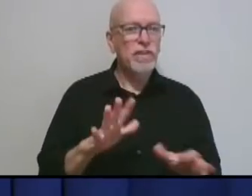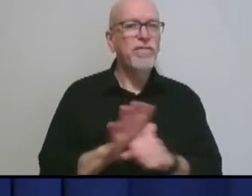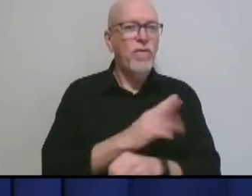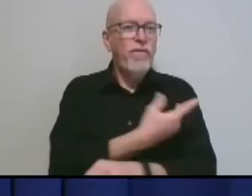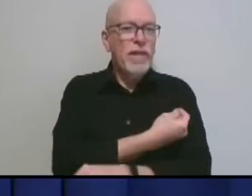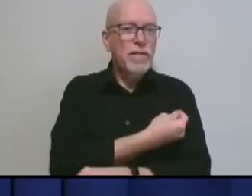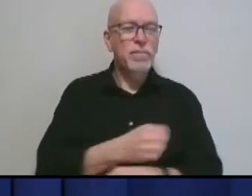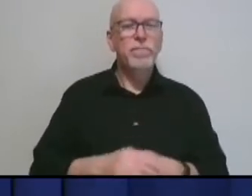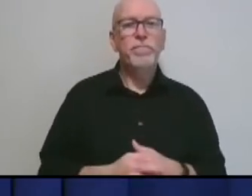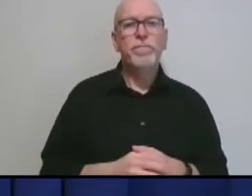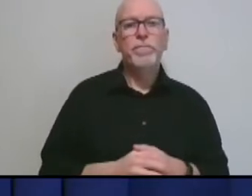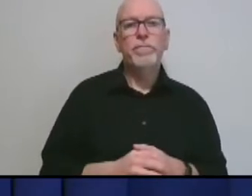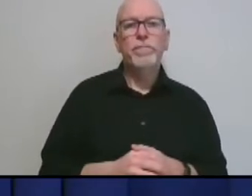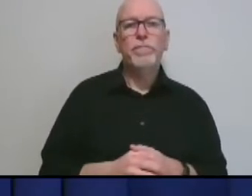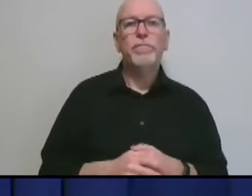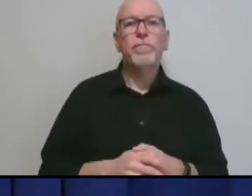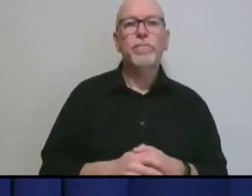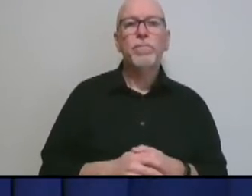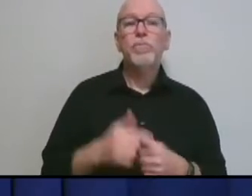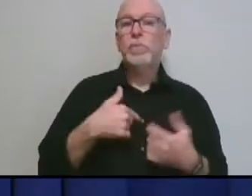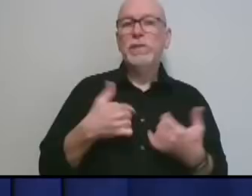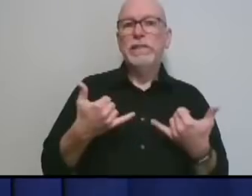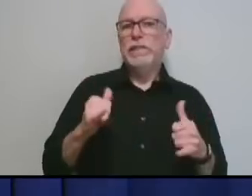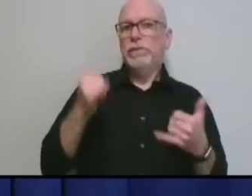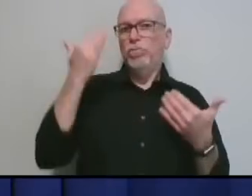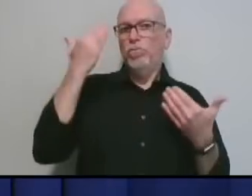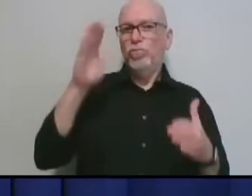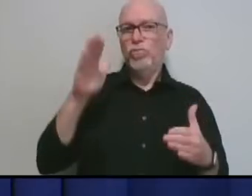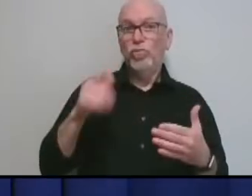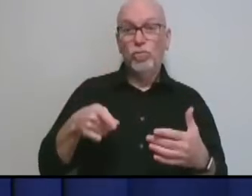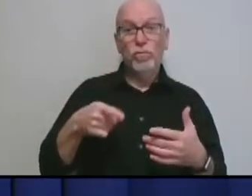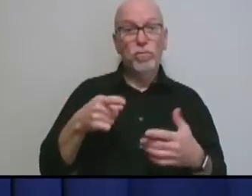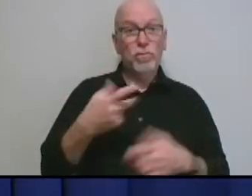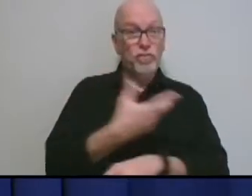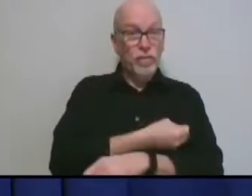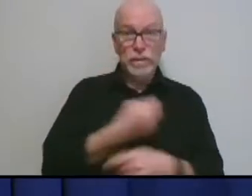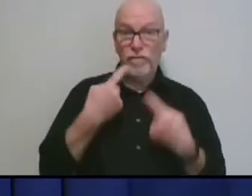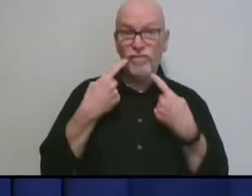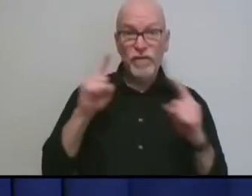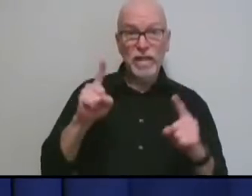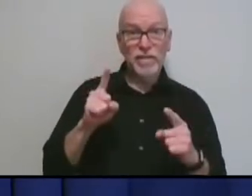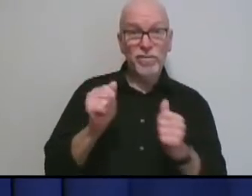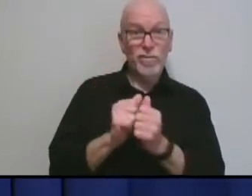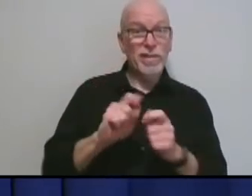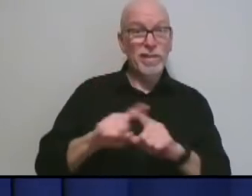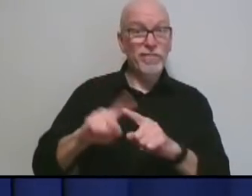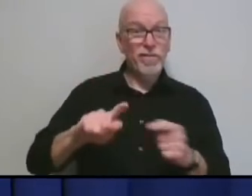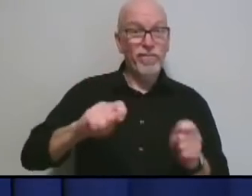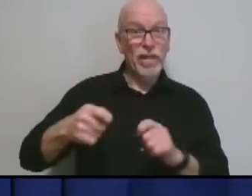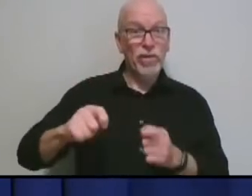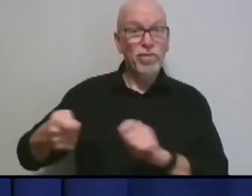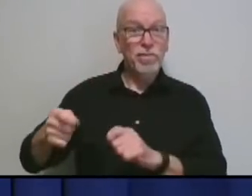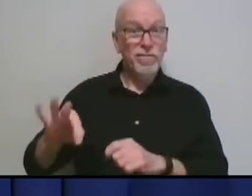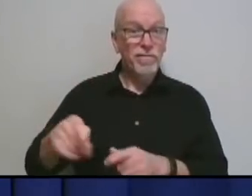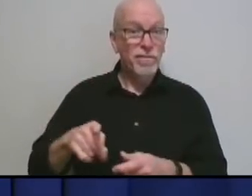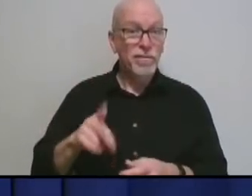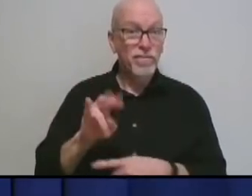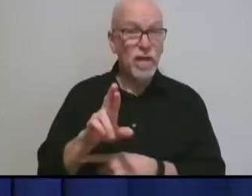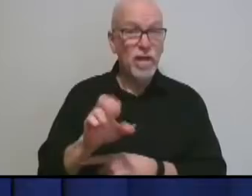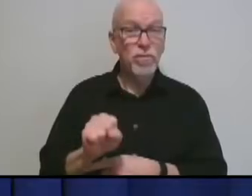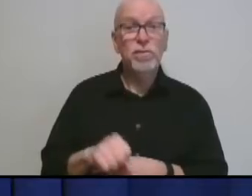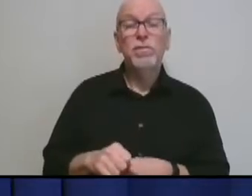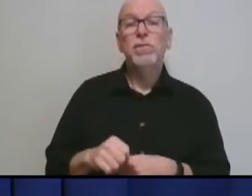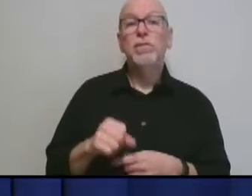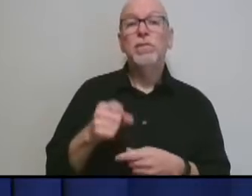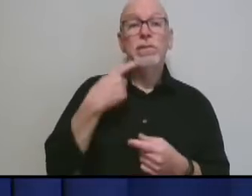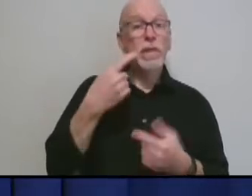vaccinated. We also still don't know how effective the vaccines are against the variants of the virus. Early data shows that vaccines may